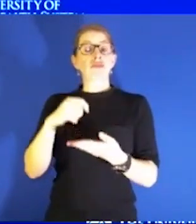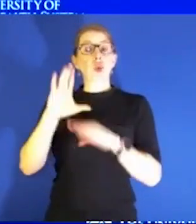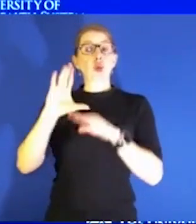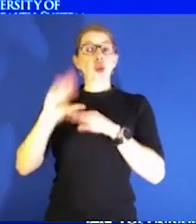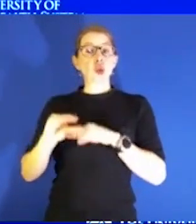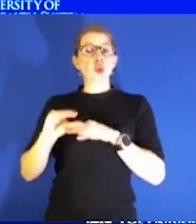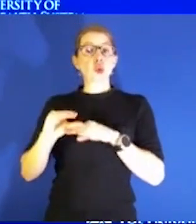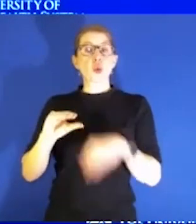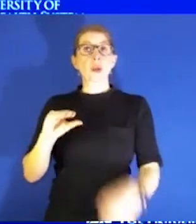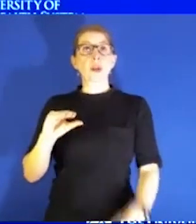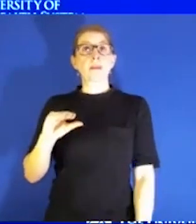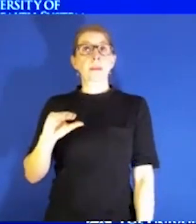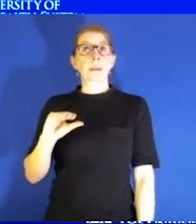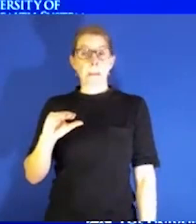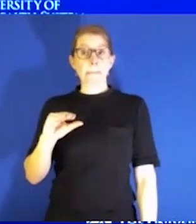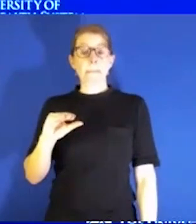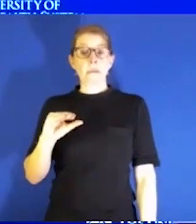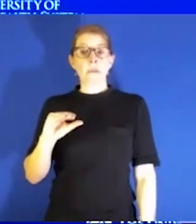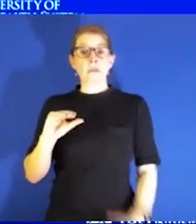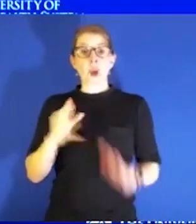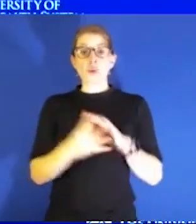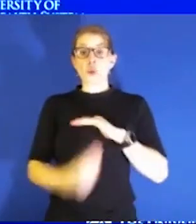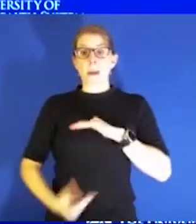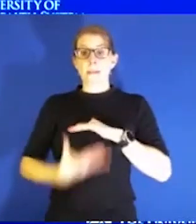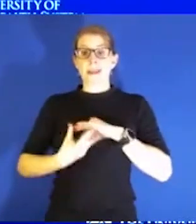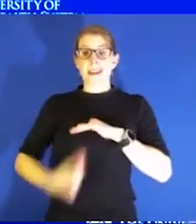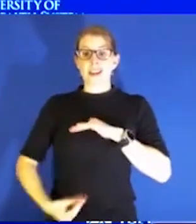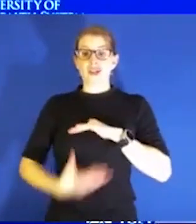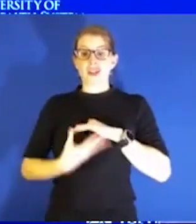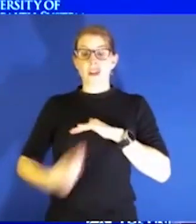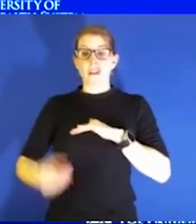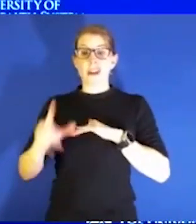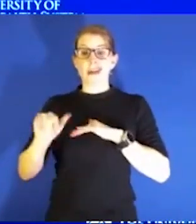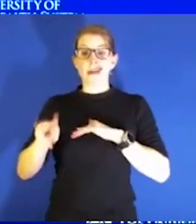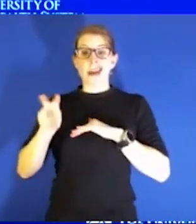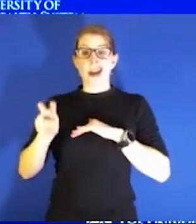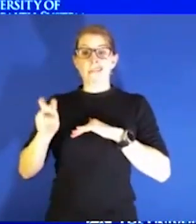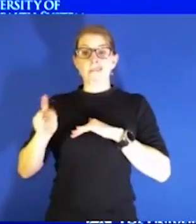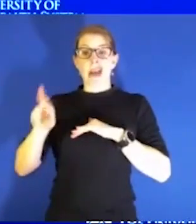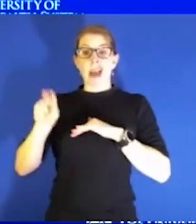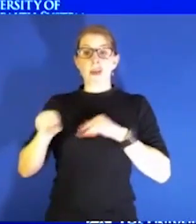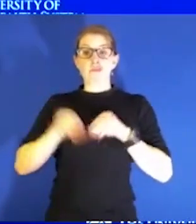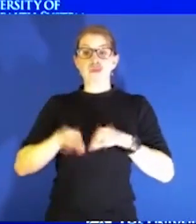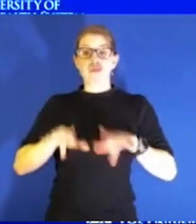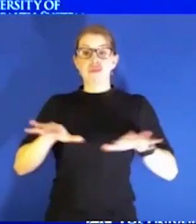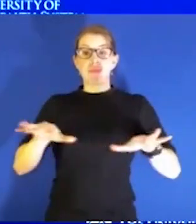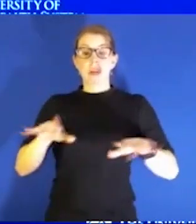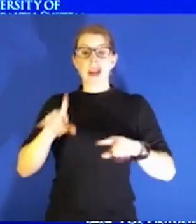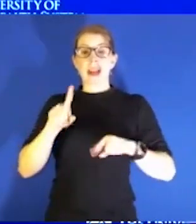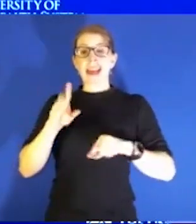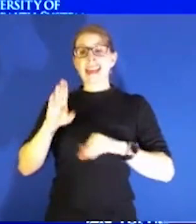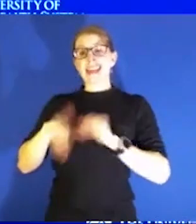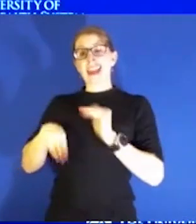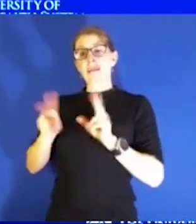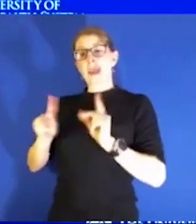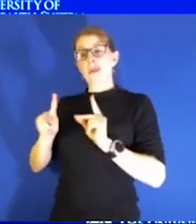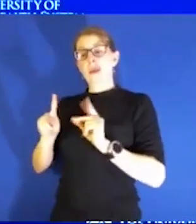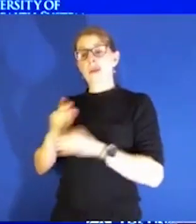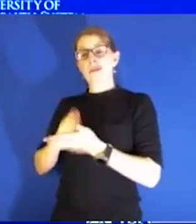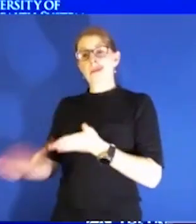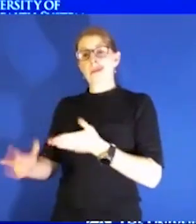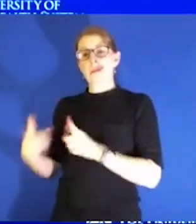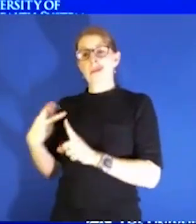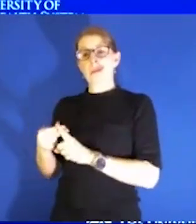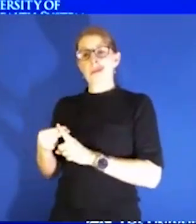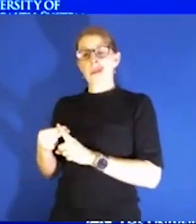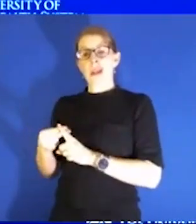amount of replication competent or live virus, quicker than unvaccinated people. So you do